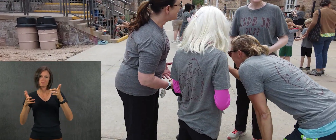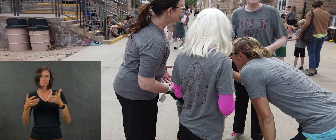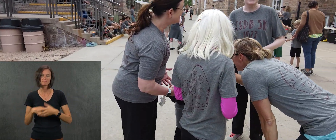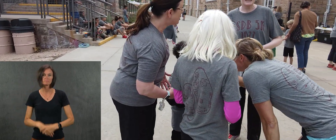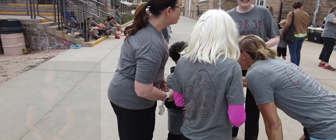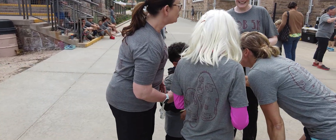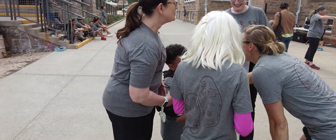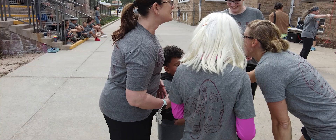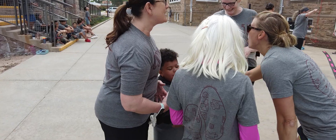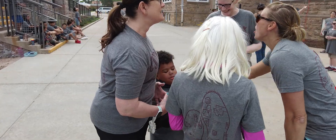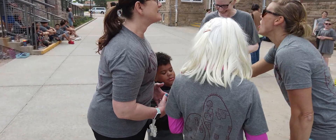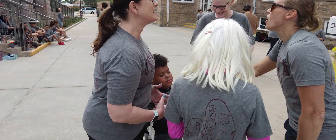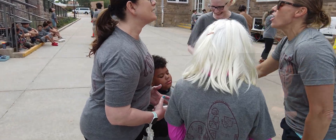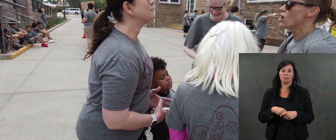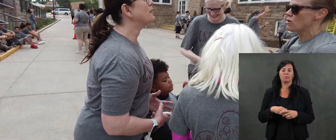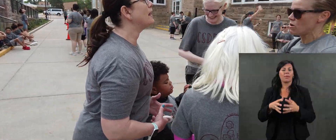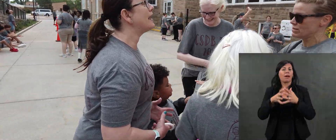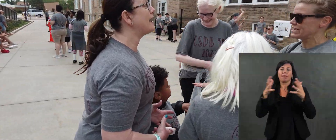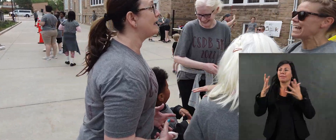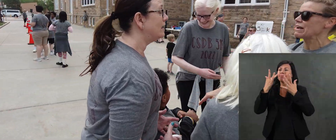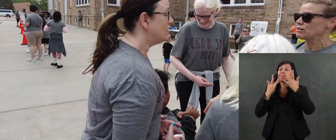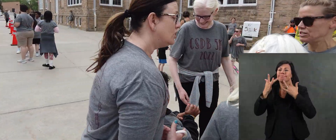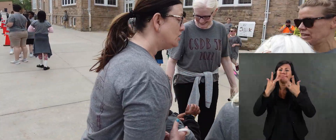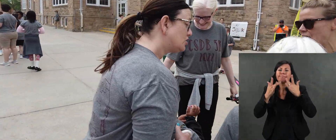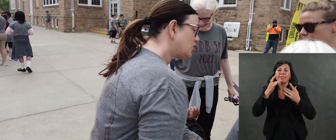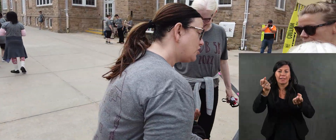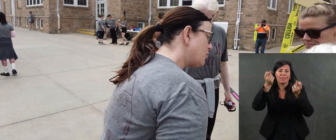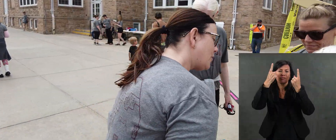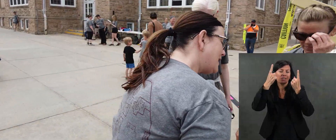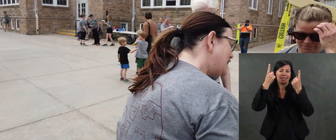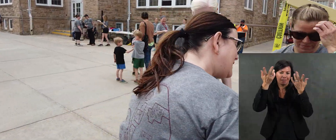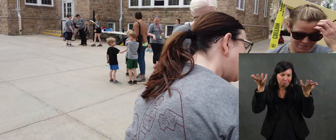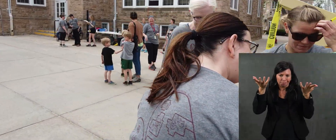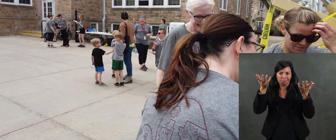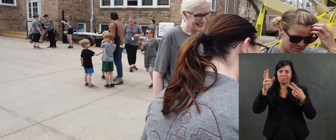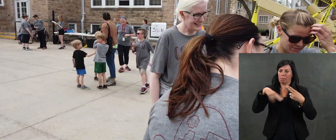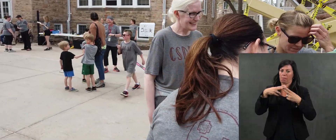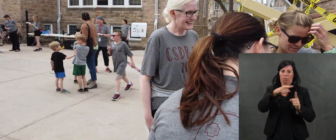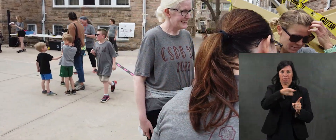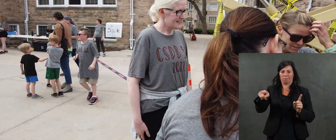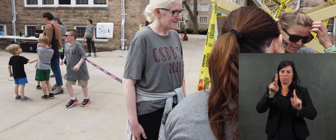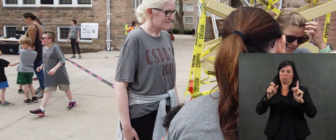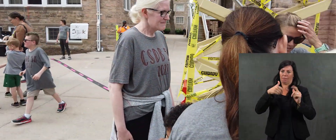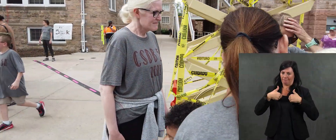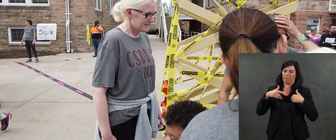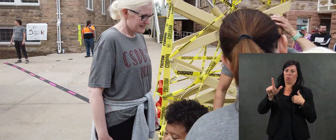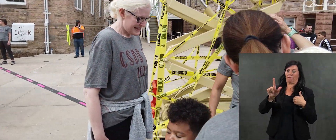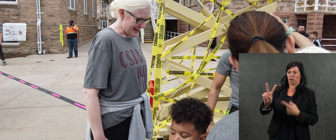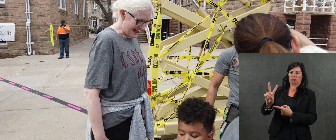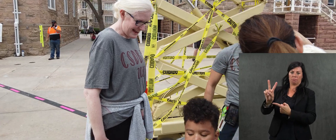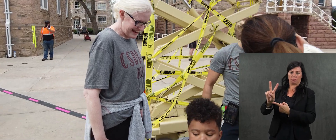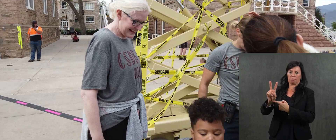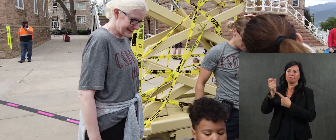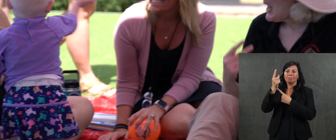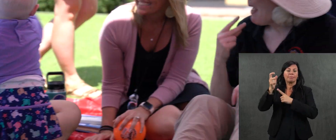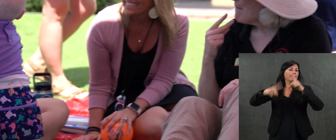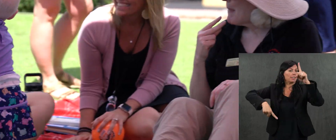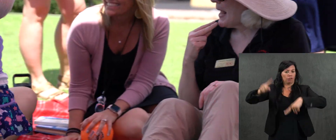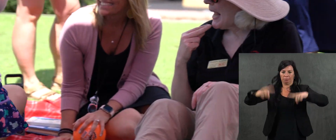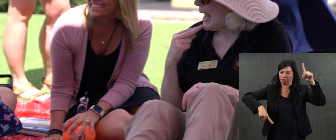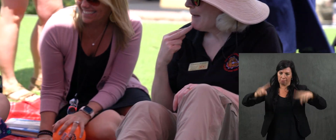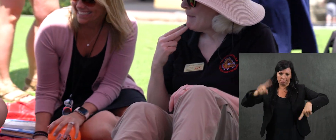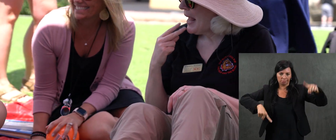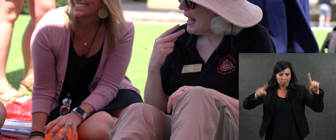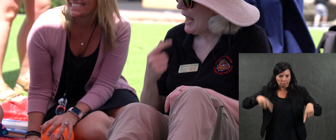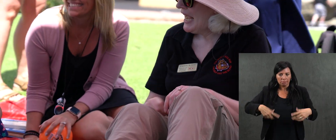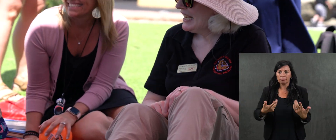talking to a group at the 5K and sitting in a park. Cheryl. I think there's a lot of just lack of understanding about people who have low vision because it is